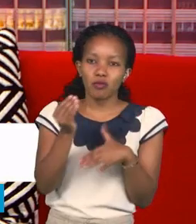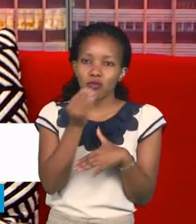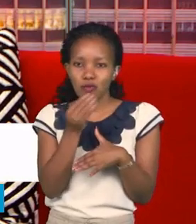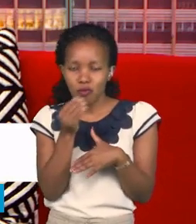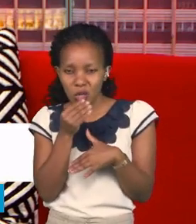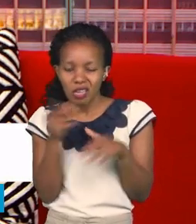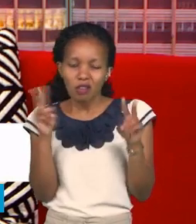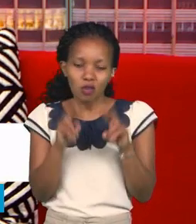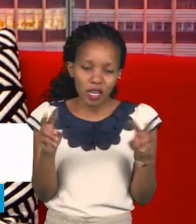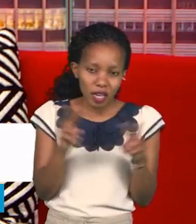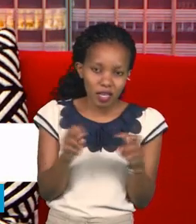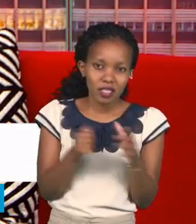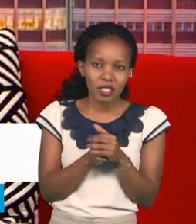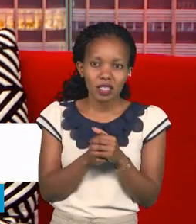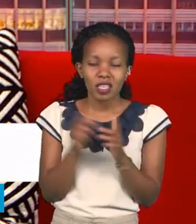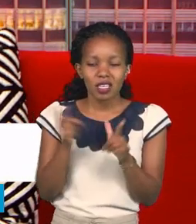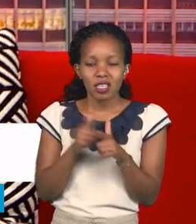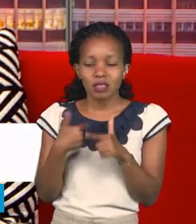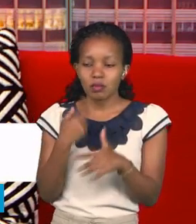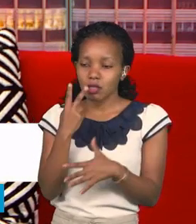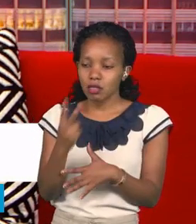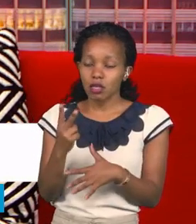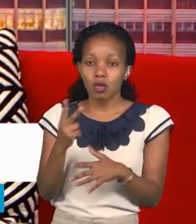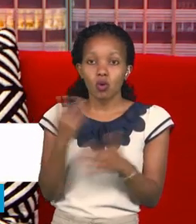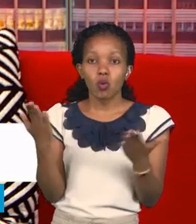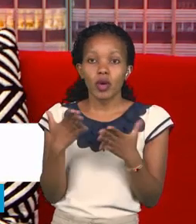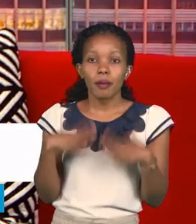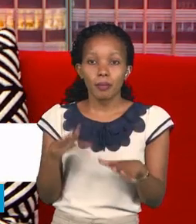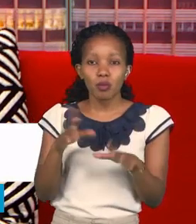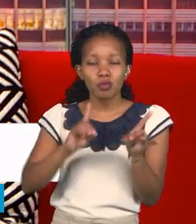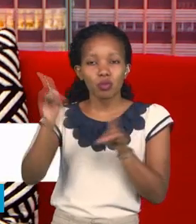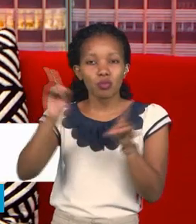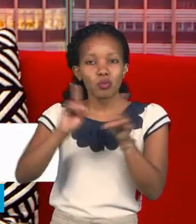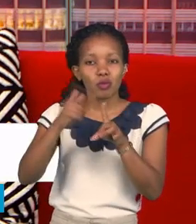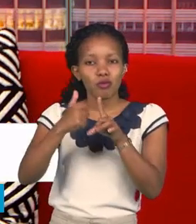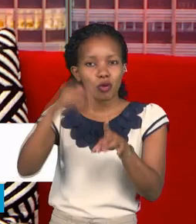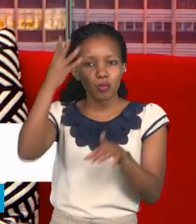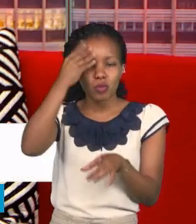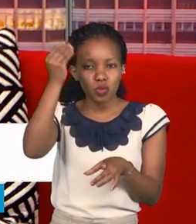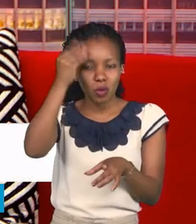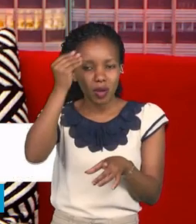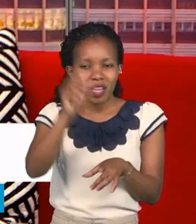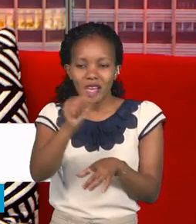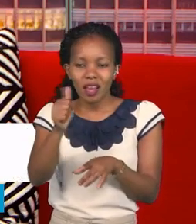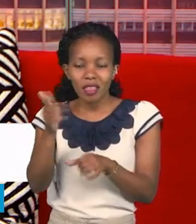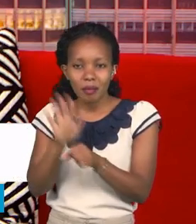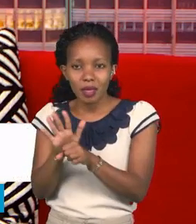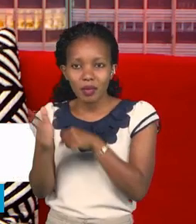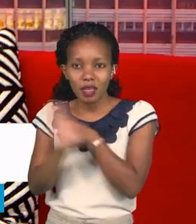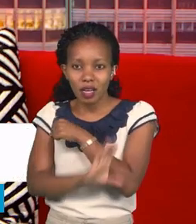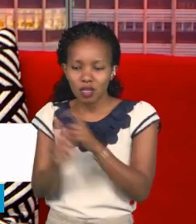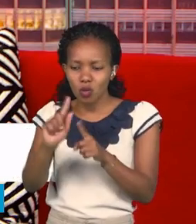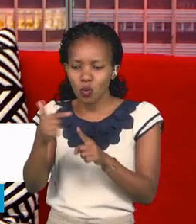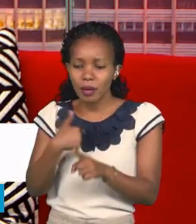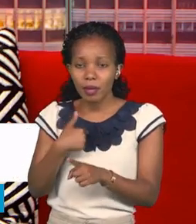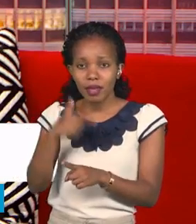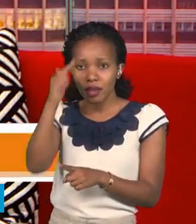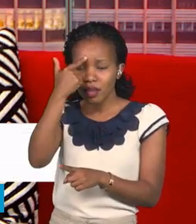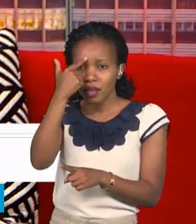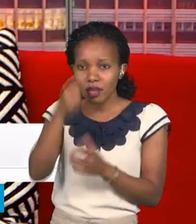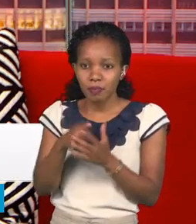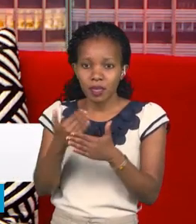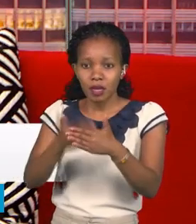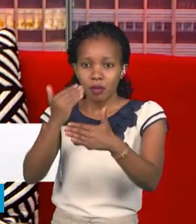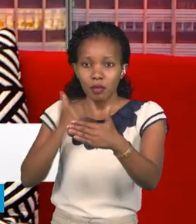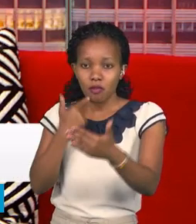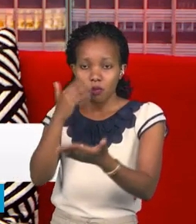dialysis, for all those things. Yeah. I've seen instances, you know, when people used to travel from Somalia, you know, from so many other countries when I was in India, right? Before actually